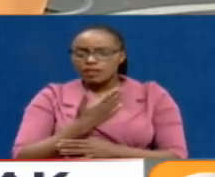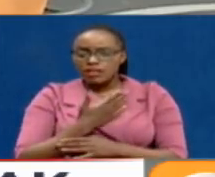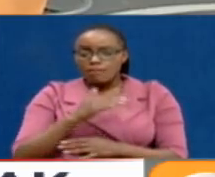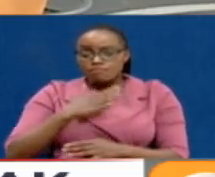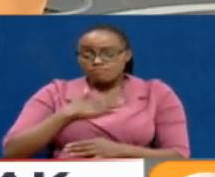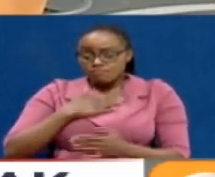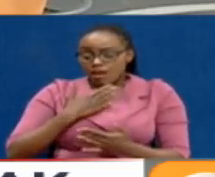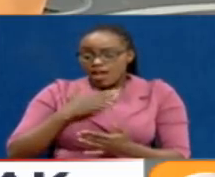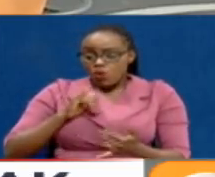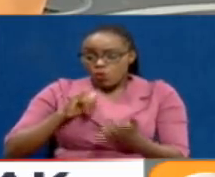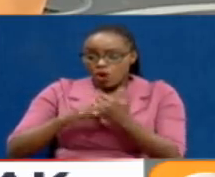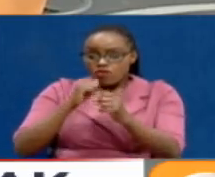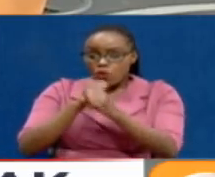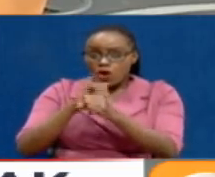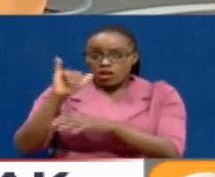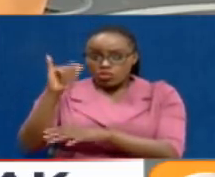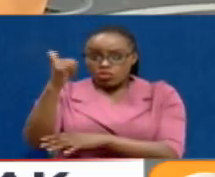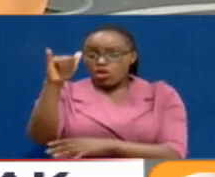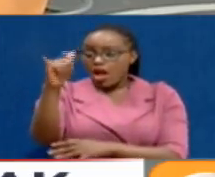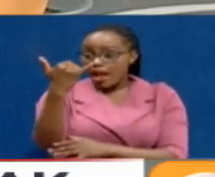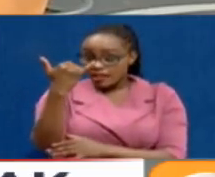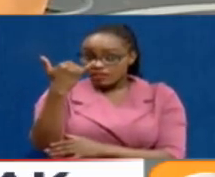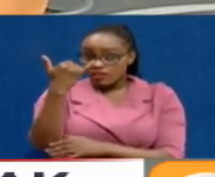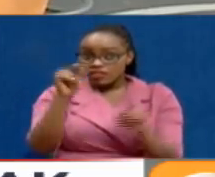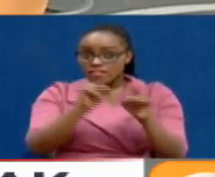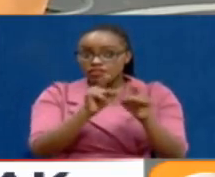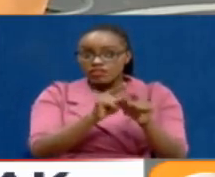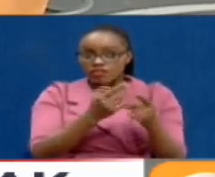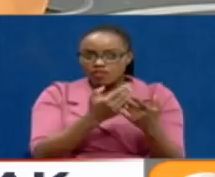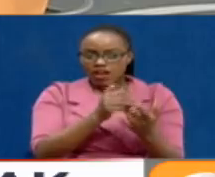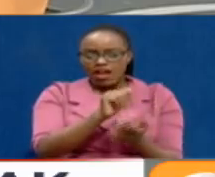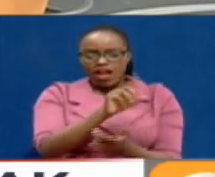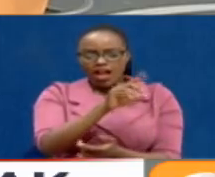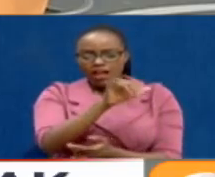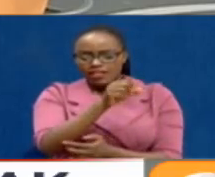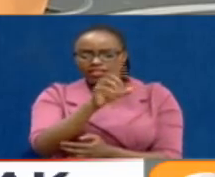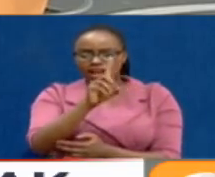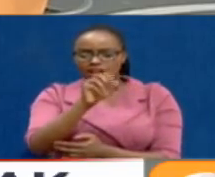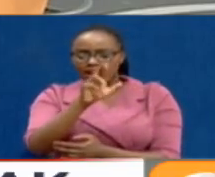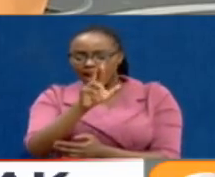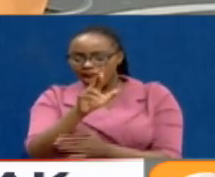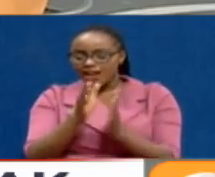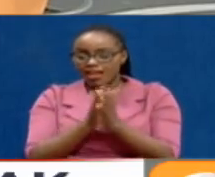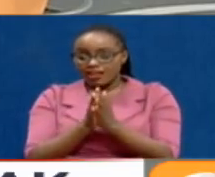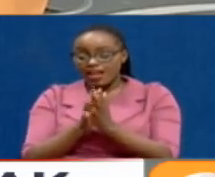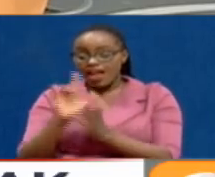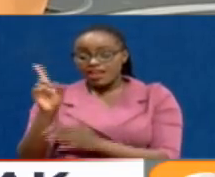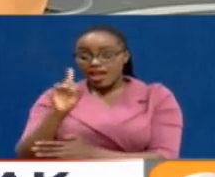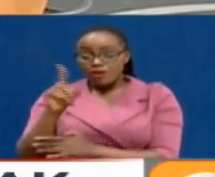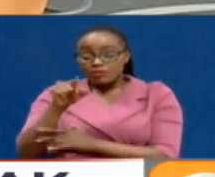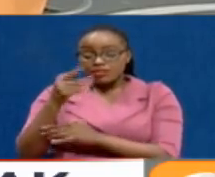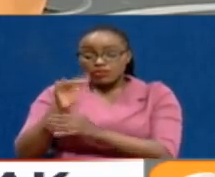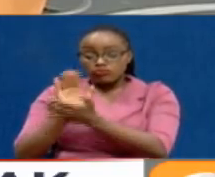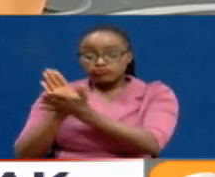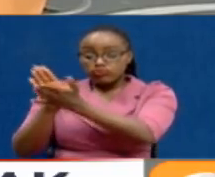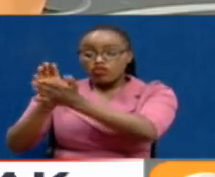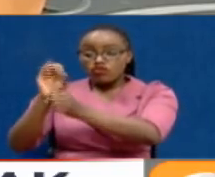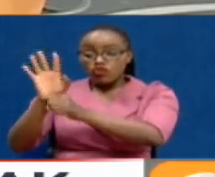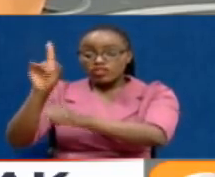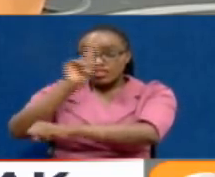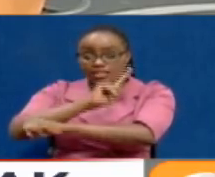half works for an airline cooperating routes Addis, Dar, and Nairobi. Will he need to be quarantined for 14